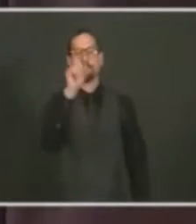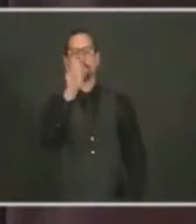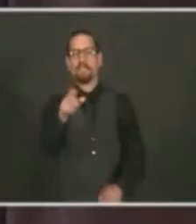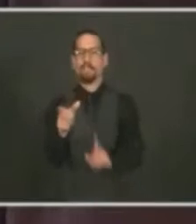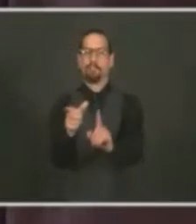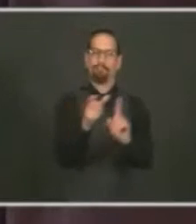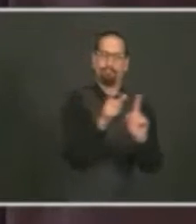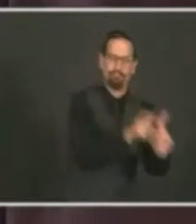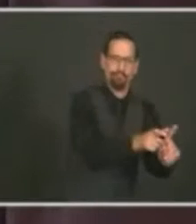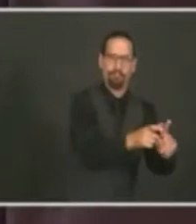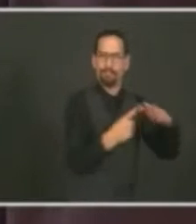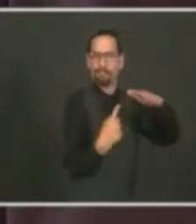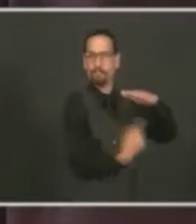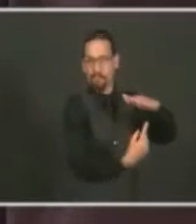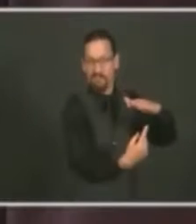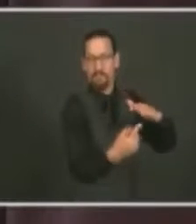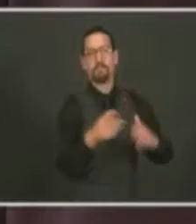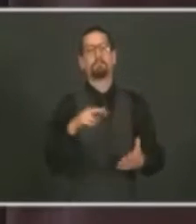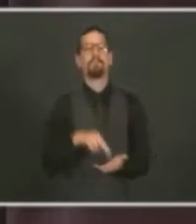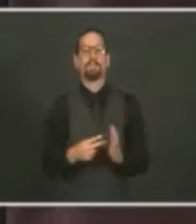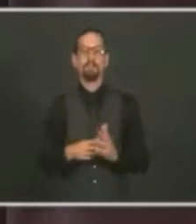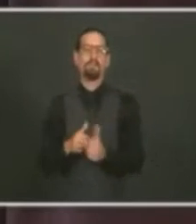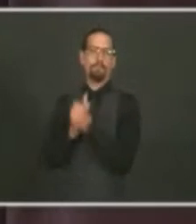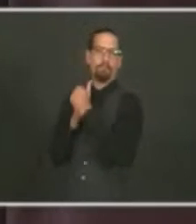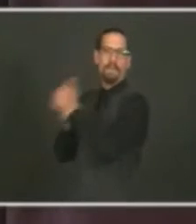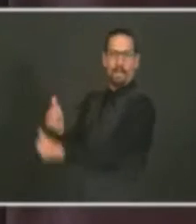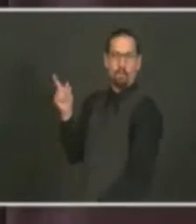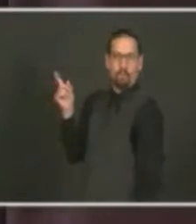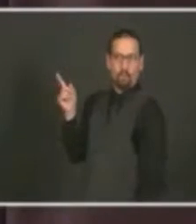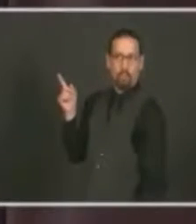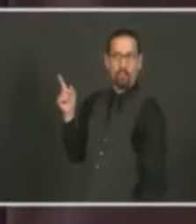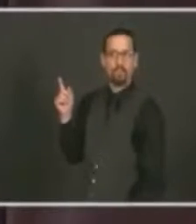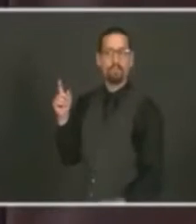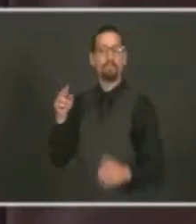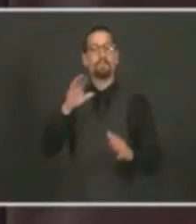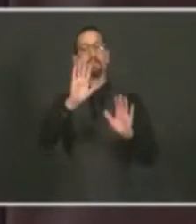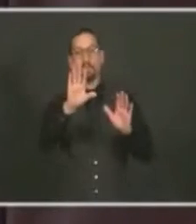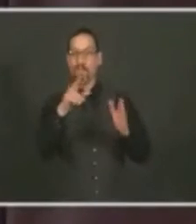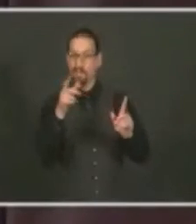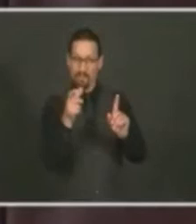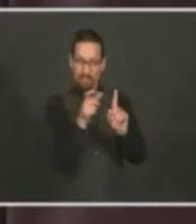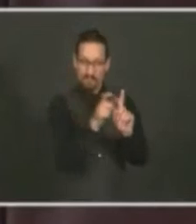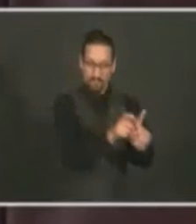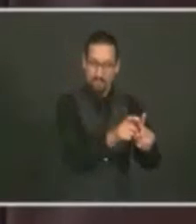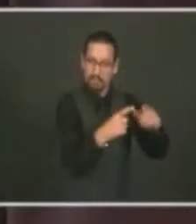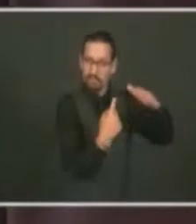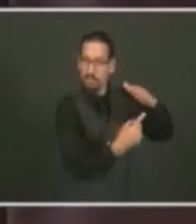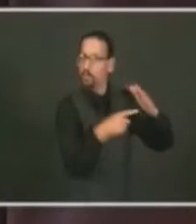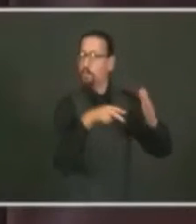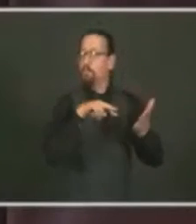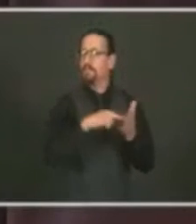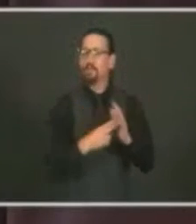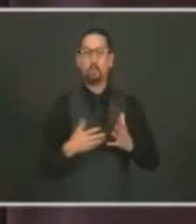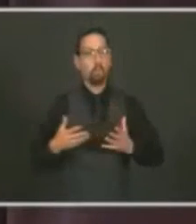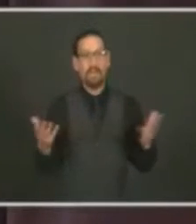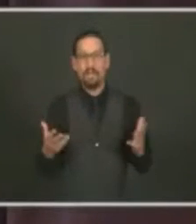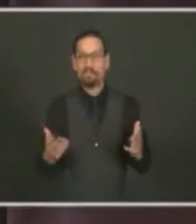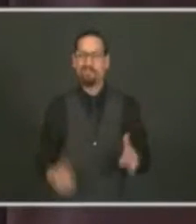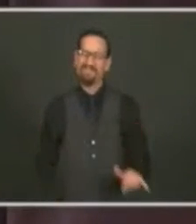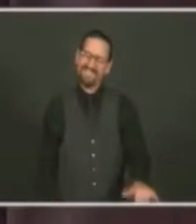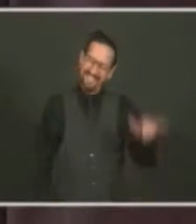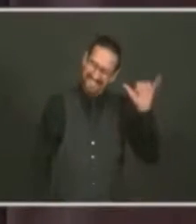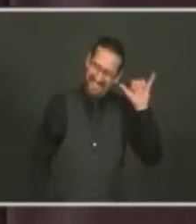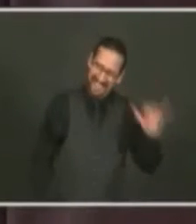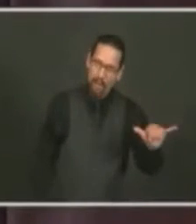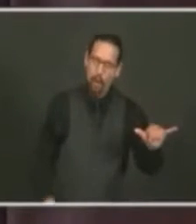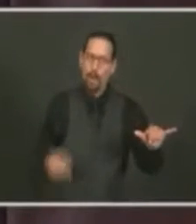seriously. Quarantine means staying at home. You can go outside, get some fresh air, but if you're in quarantine, if the Department